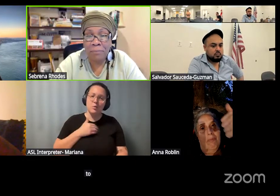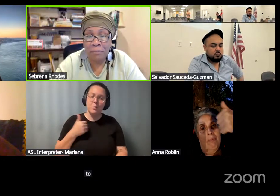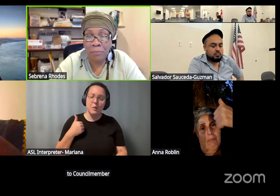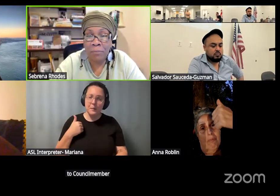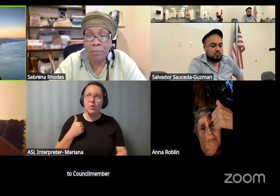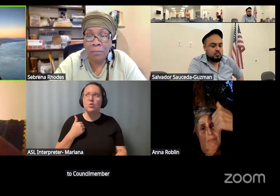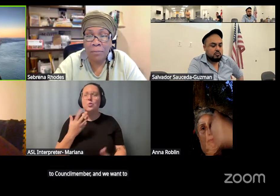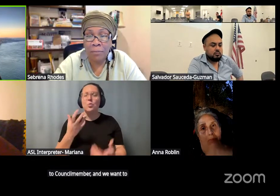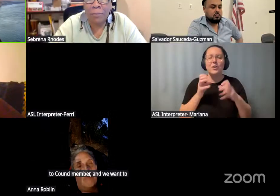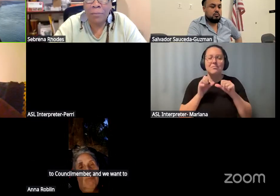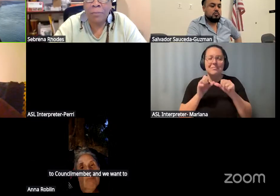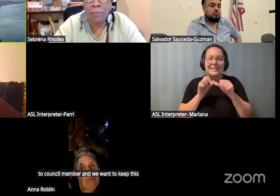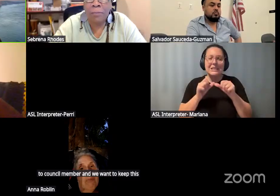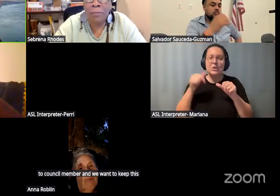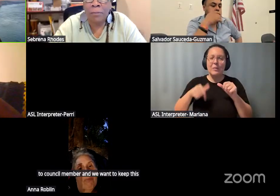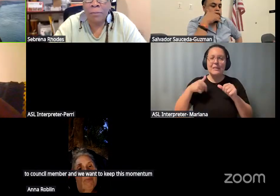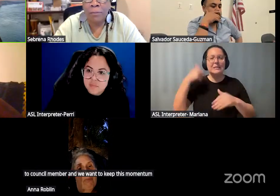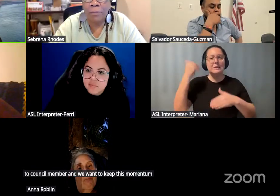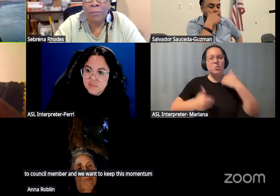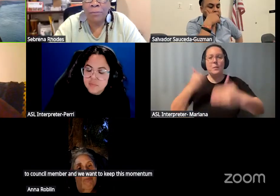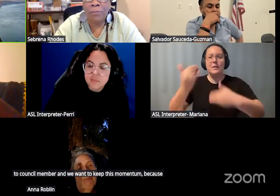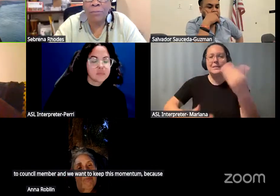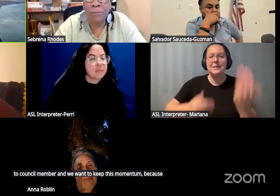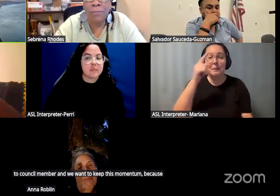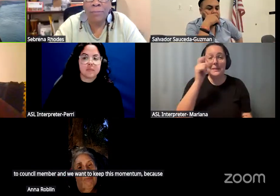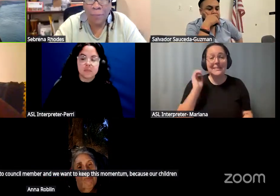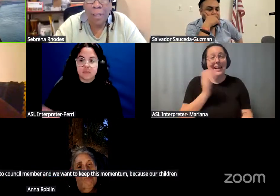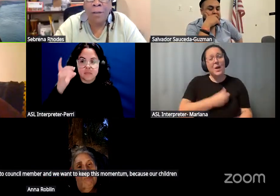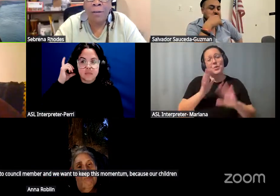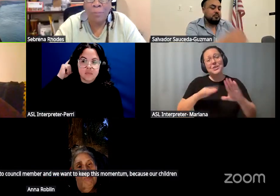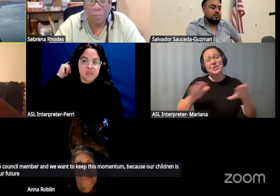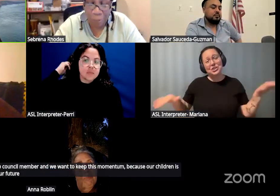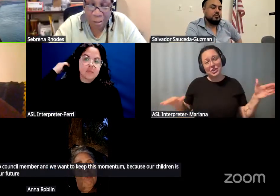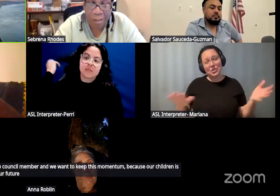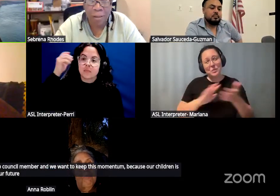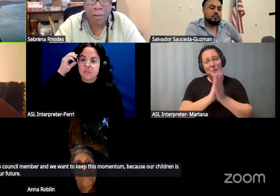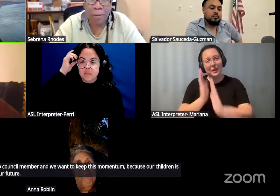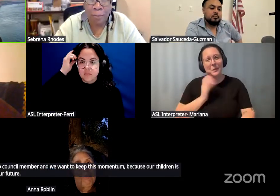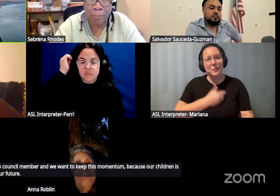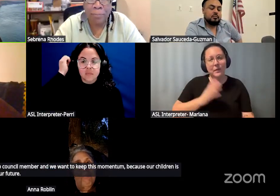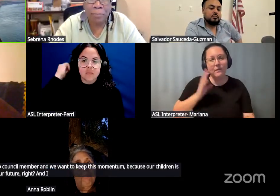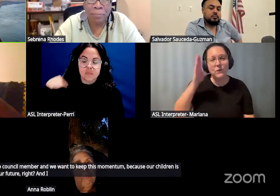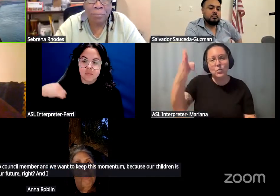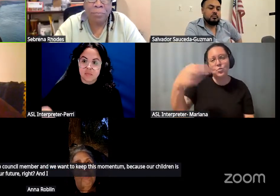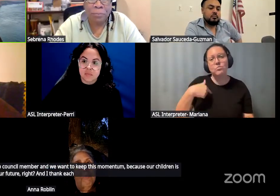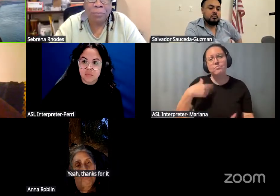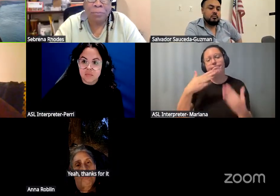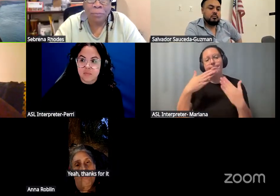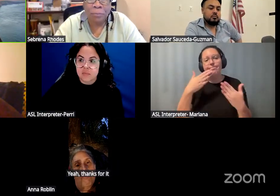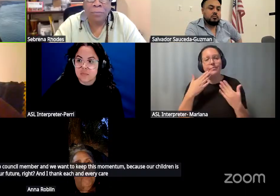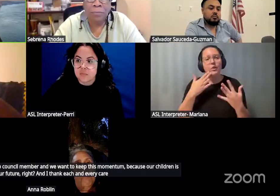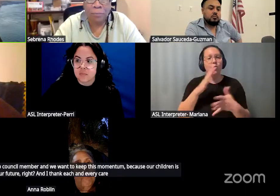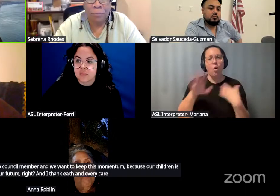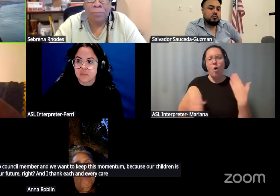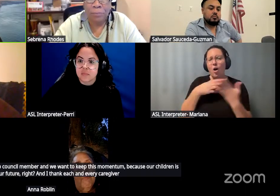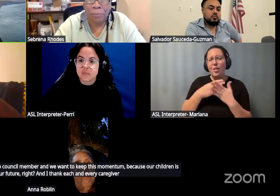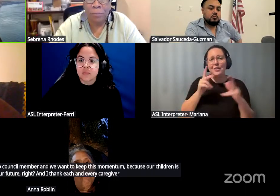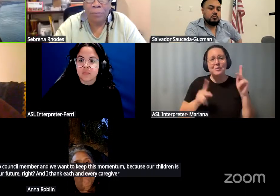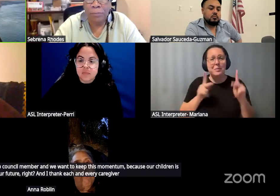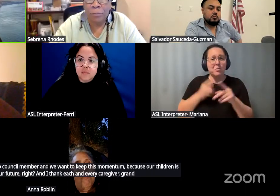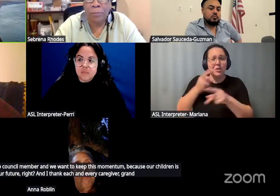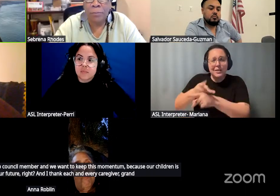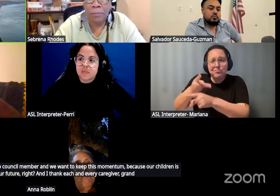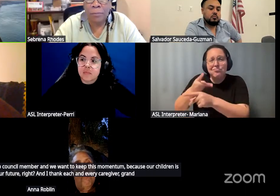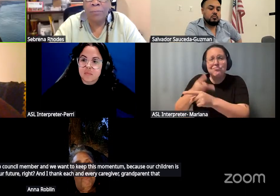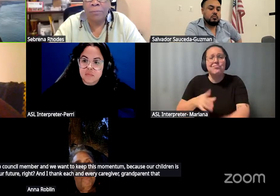keep this momentum, because our children is our future, right? Yeah. And I thank That's it. each and every caregiver, grandparent that may